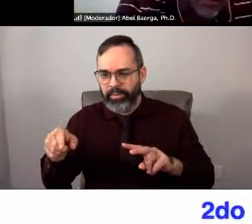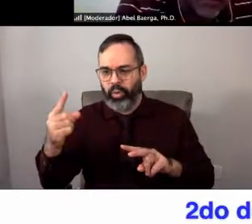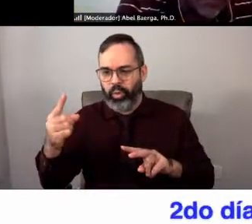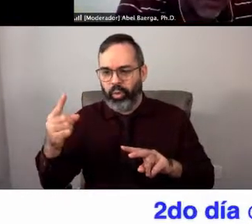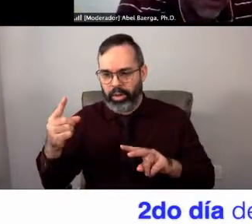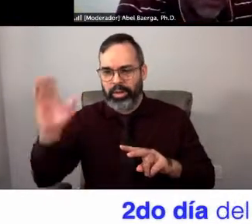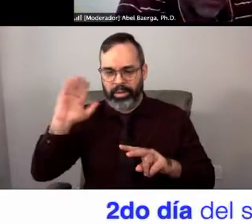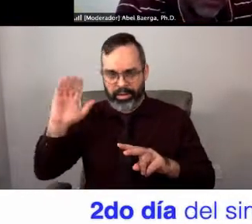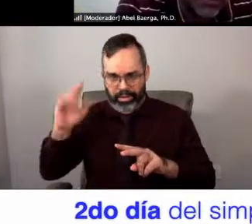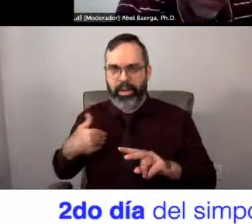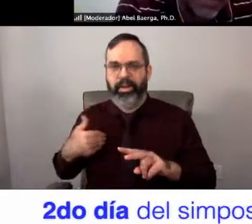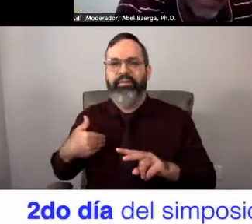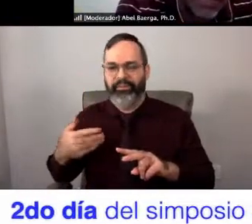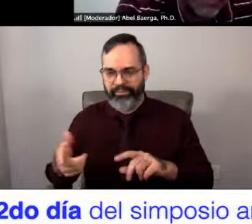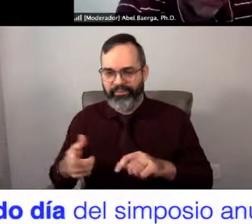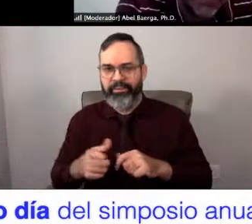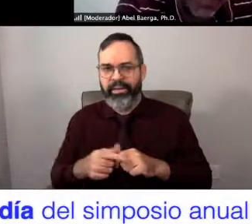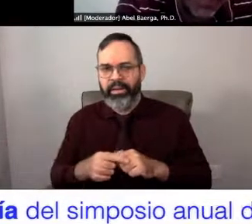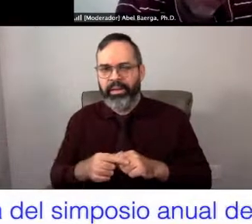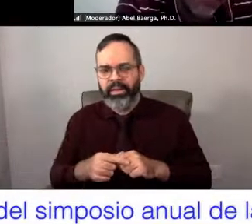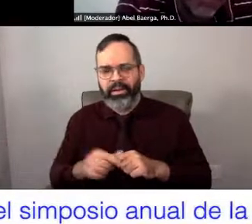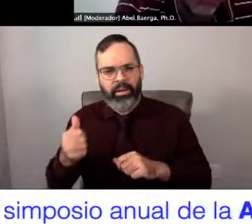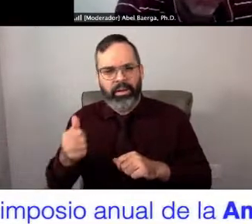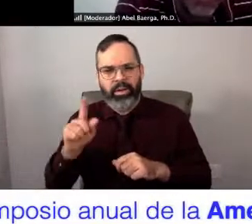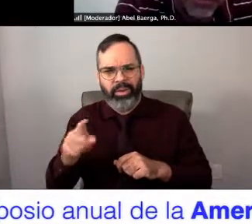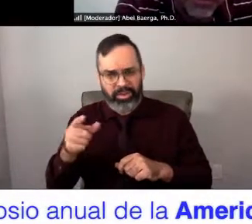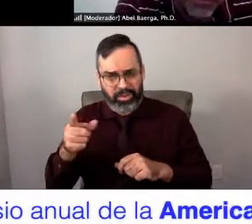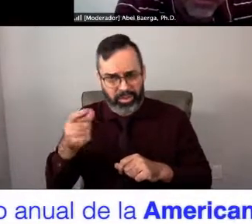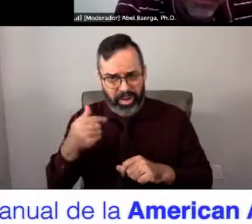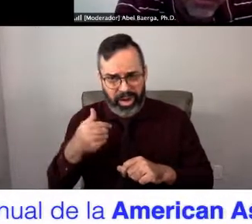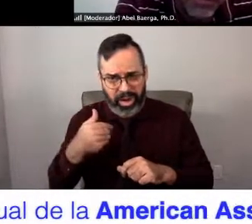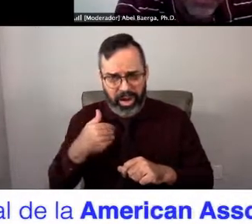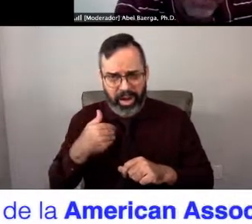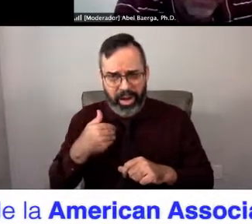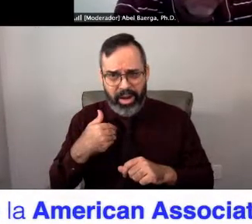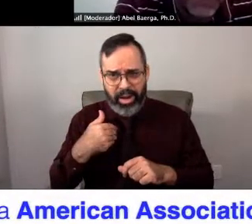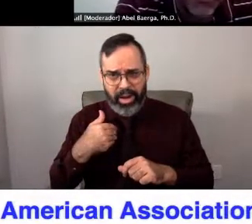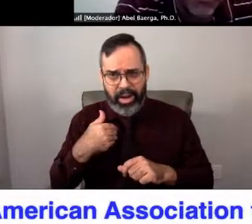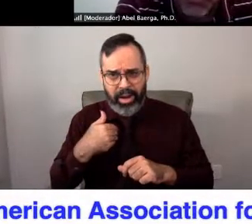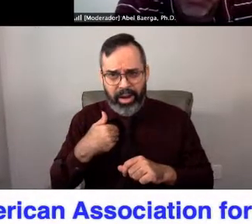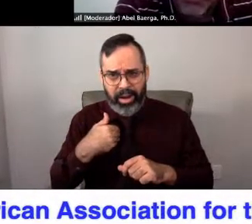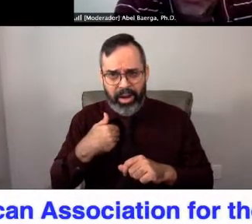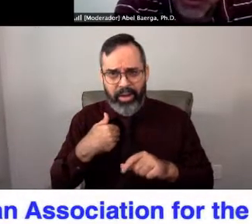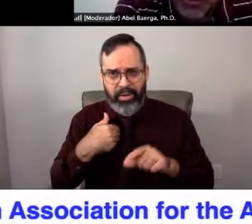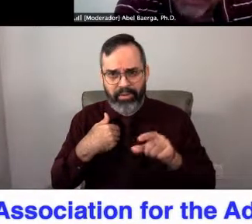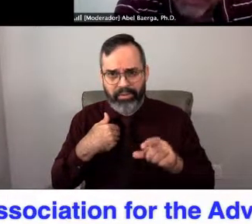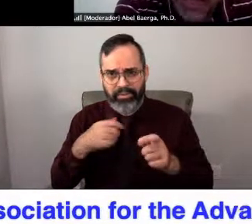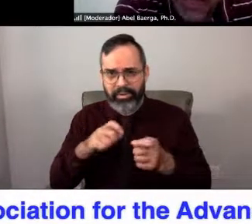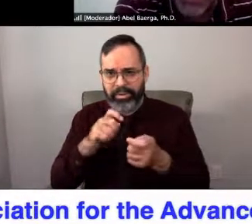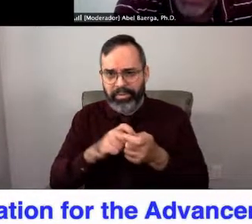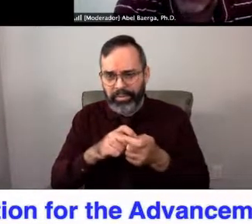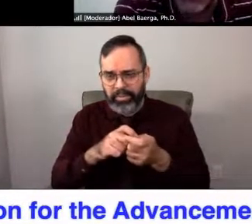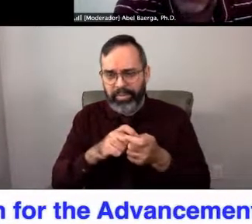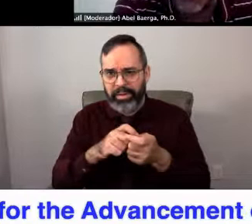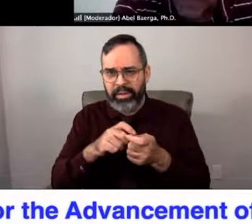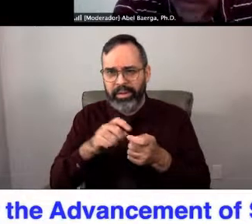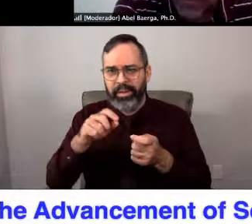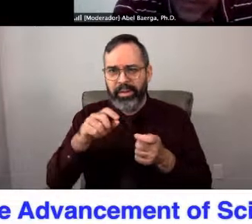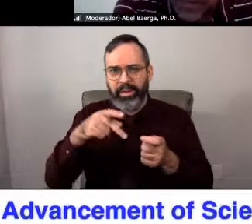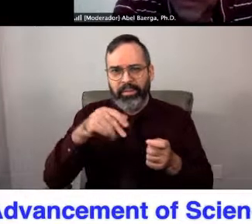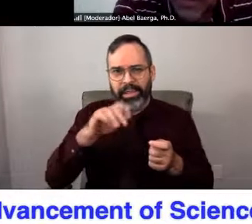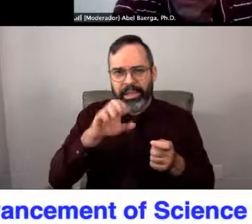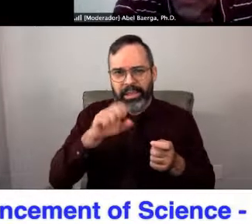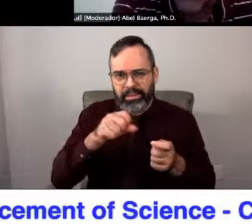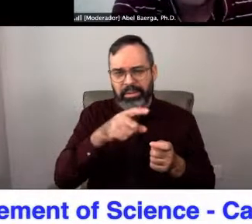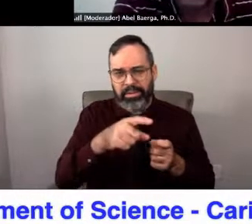you. The other question I had is if you have other specific Pseudomonas aeruginosa phages that you can compare